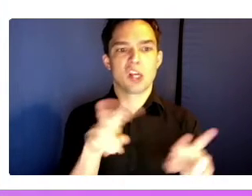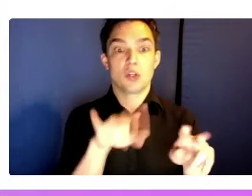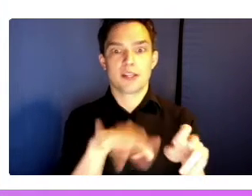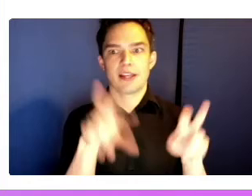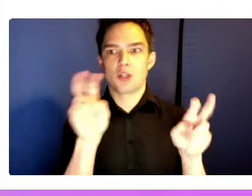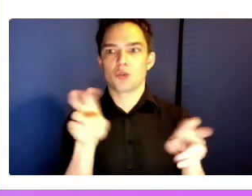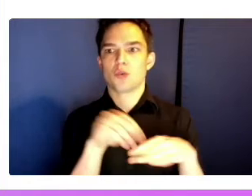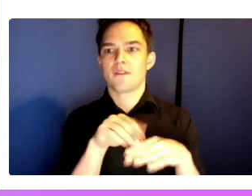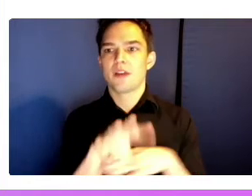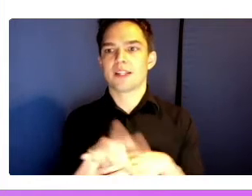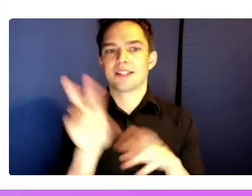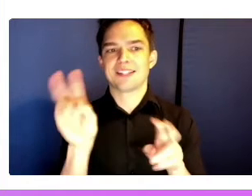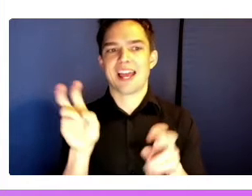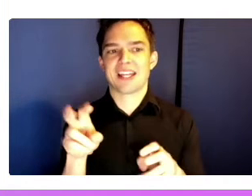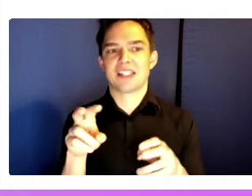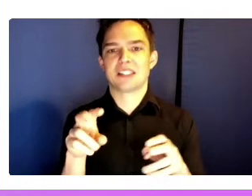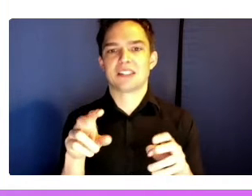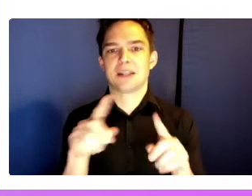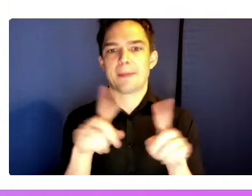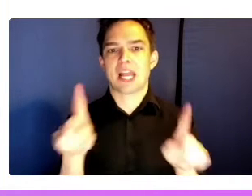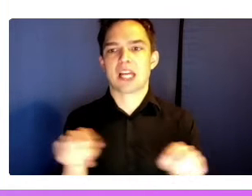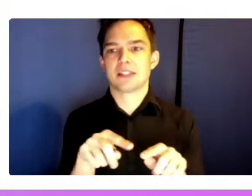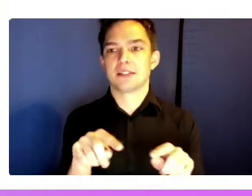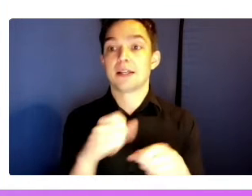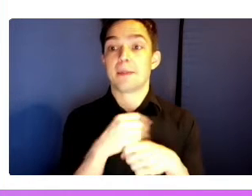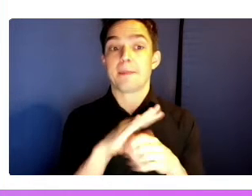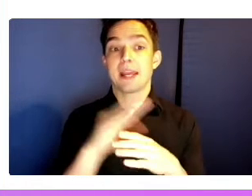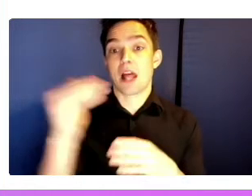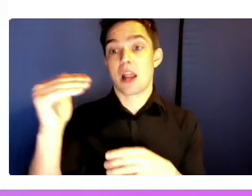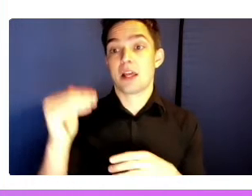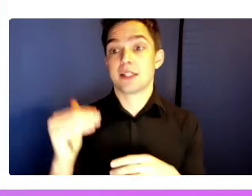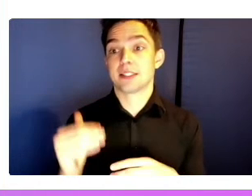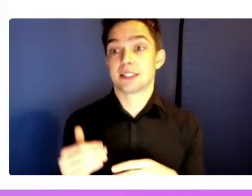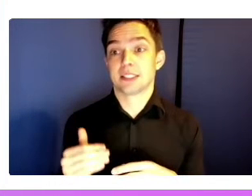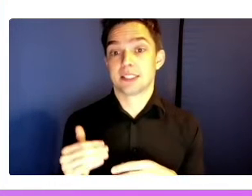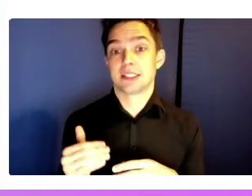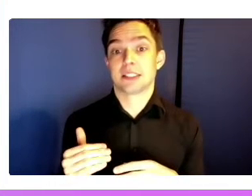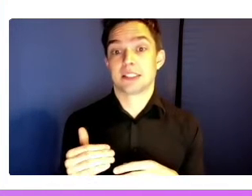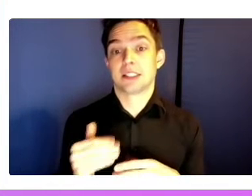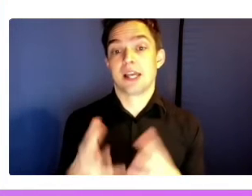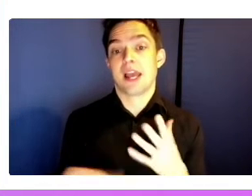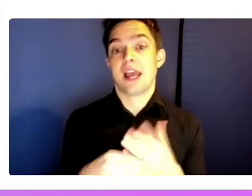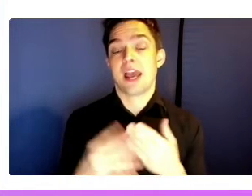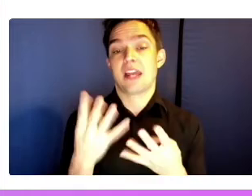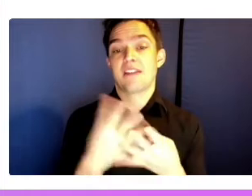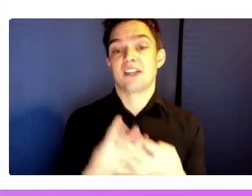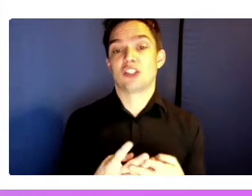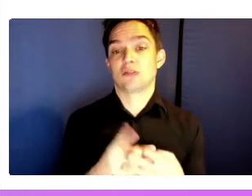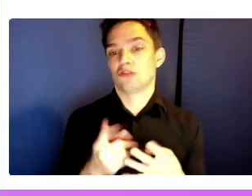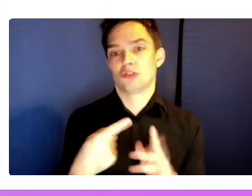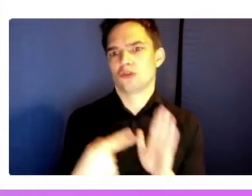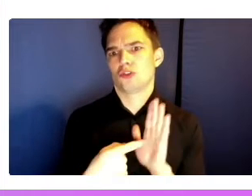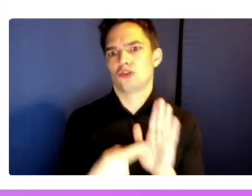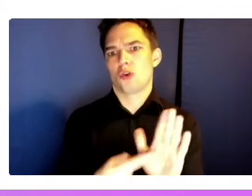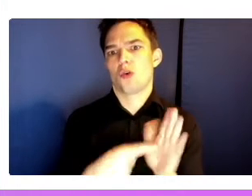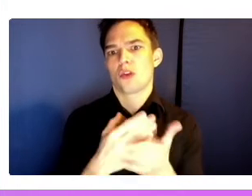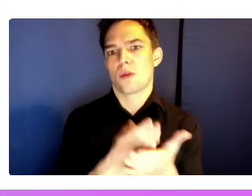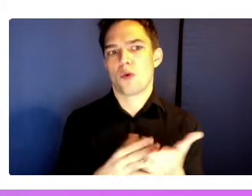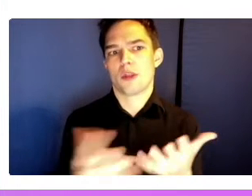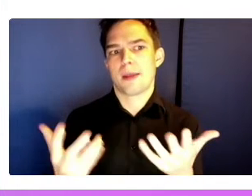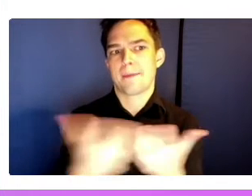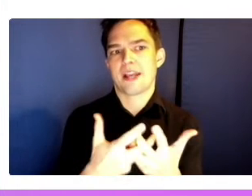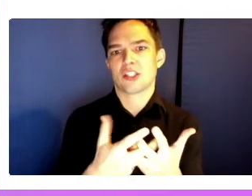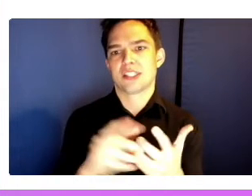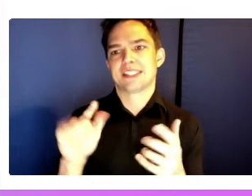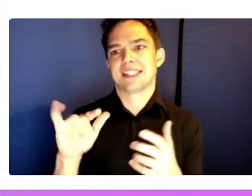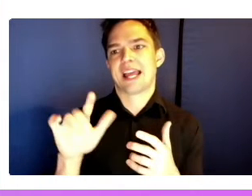that affect the title block. We can create a list. We can add a filter to just show the component that matches title